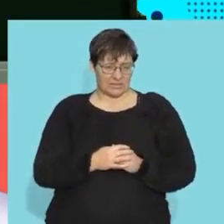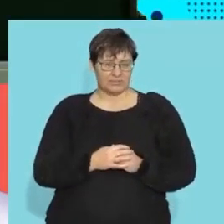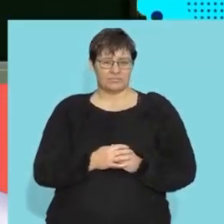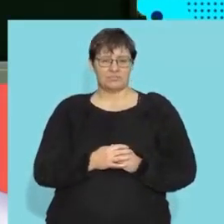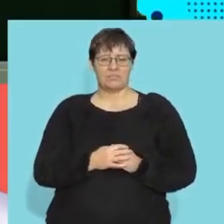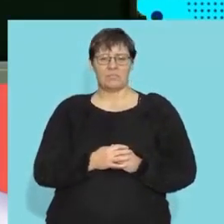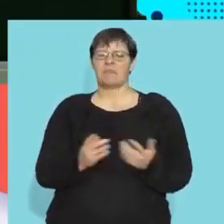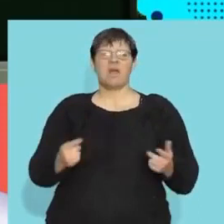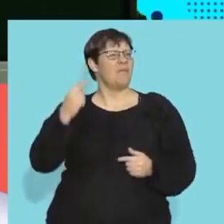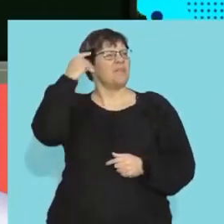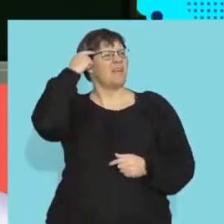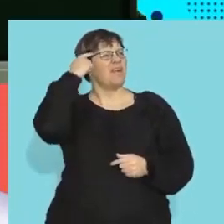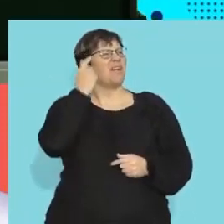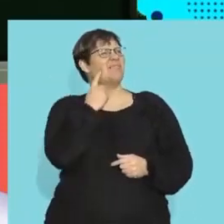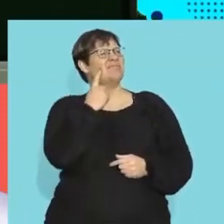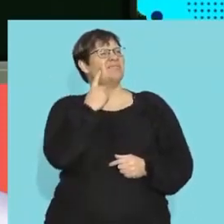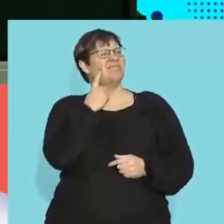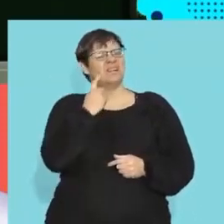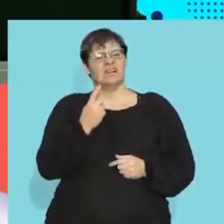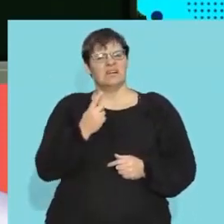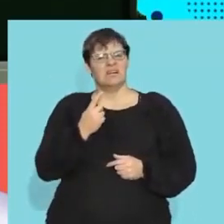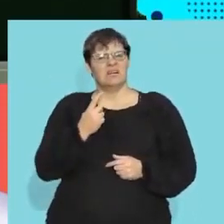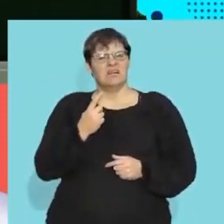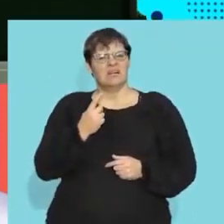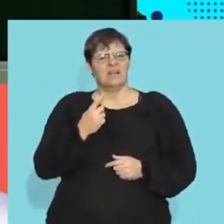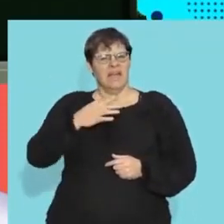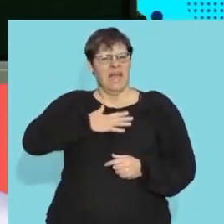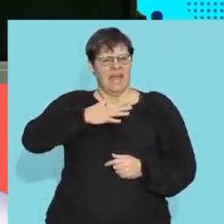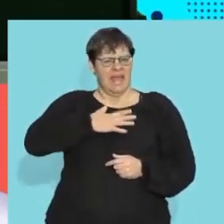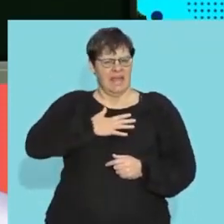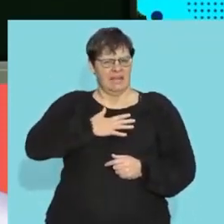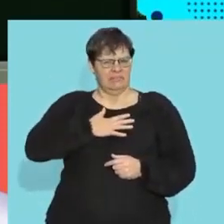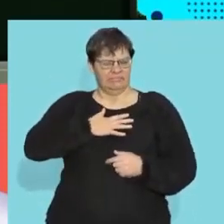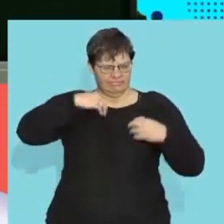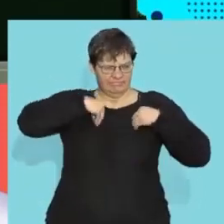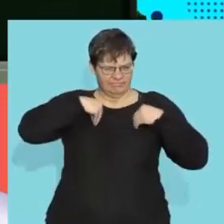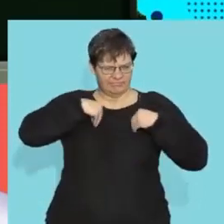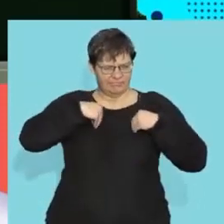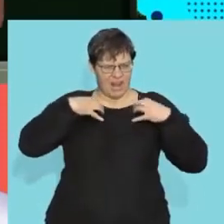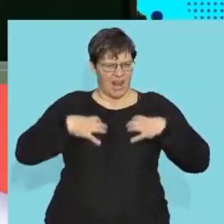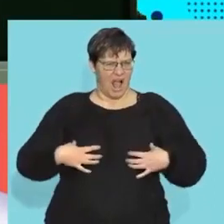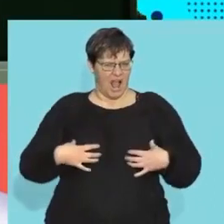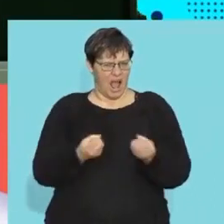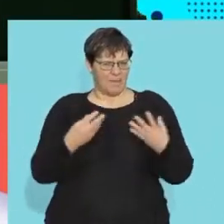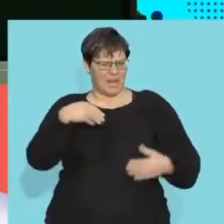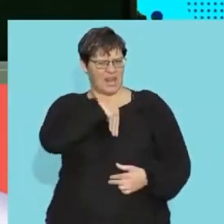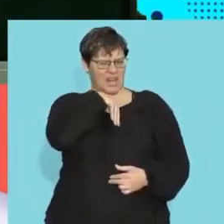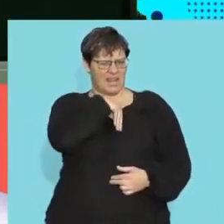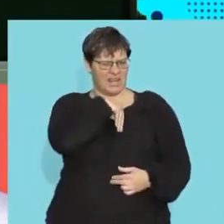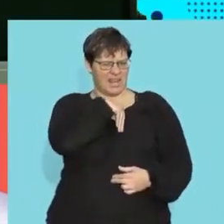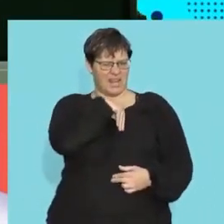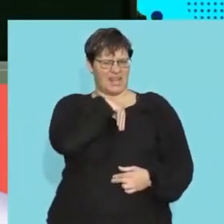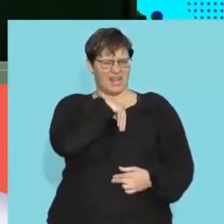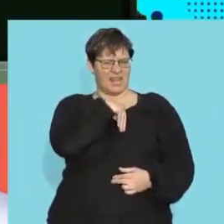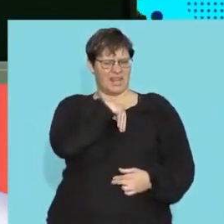how, I wonder if you've ever thought, how much air do I have in my lungs? How much